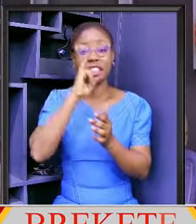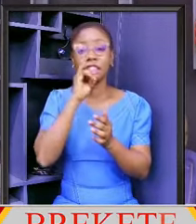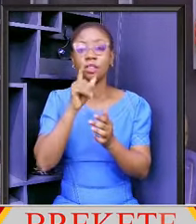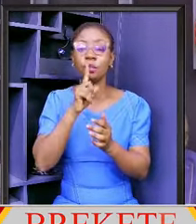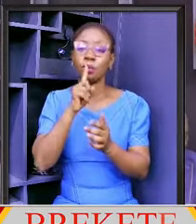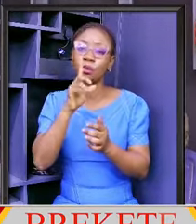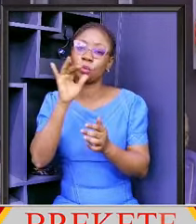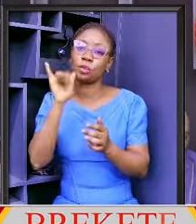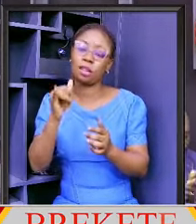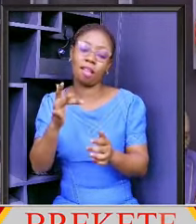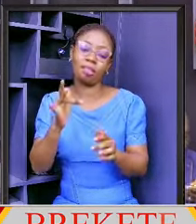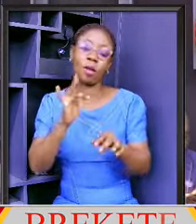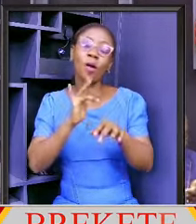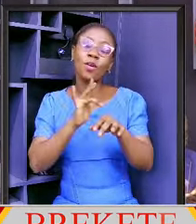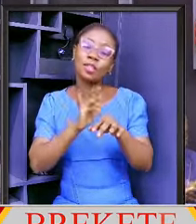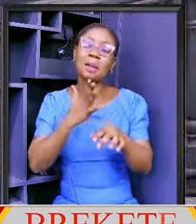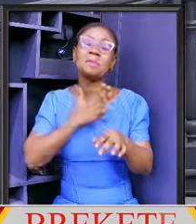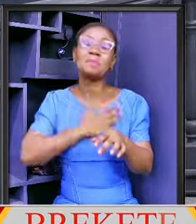Please appreciate him.